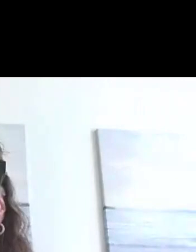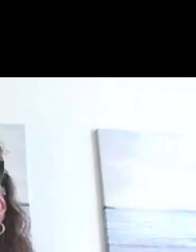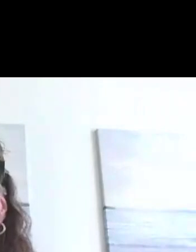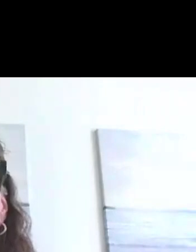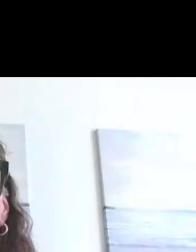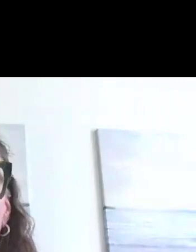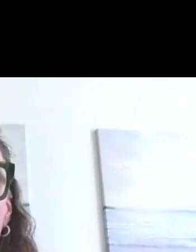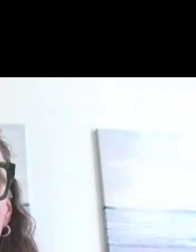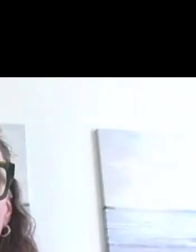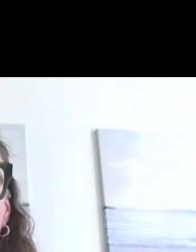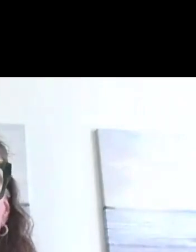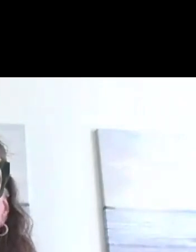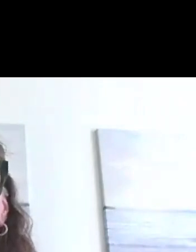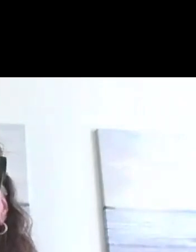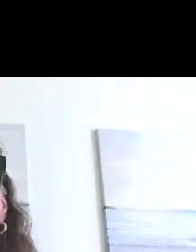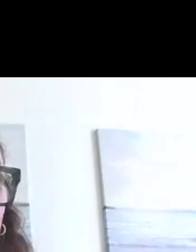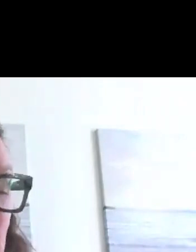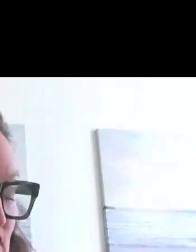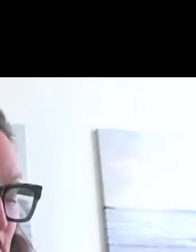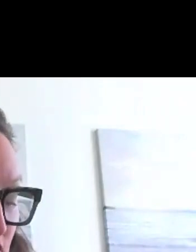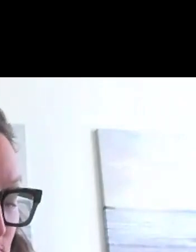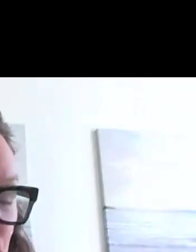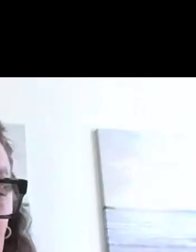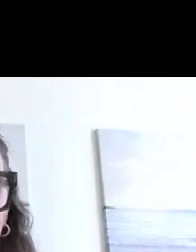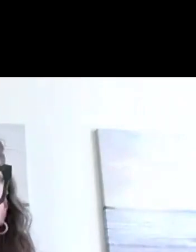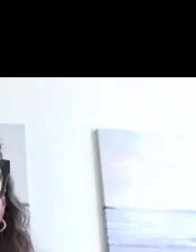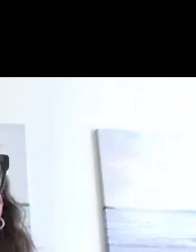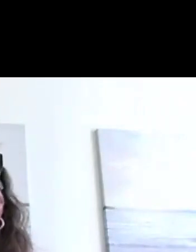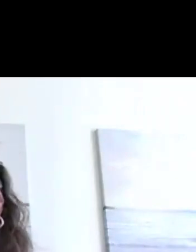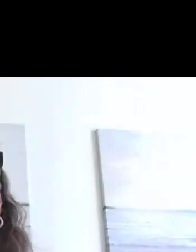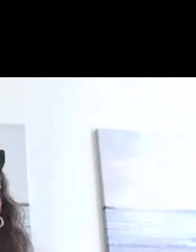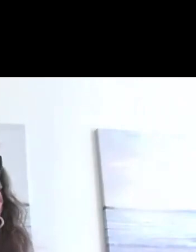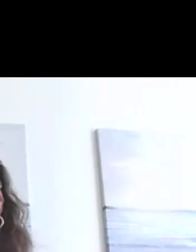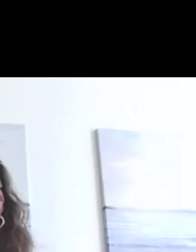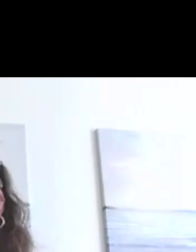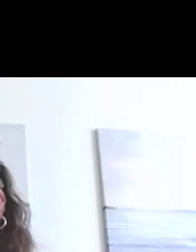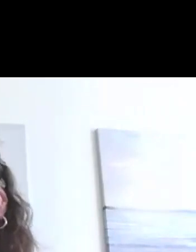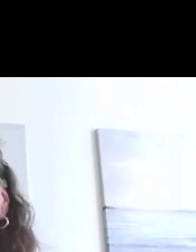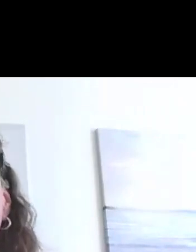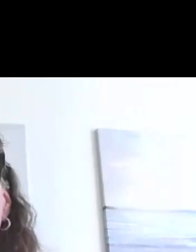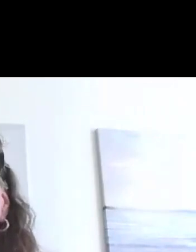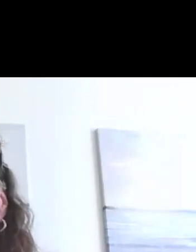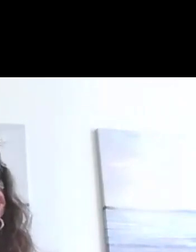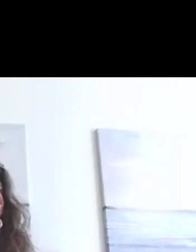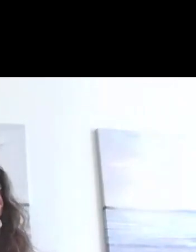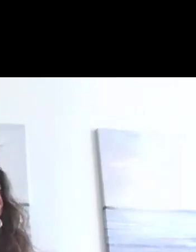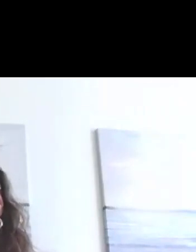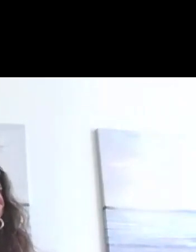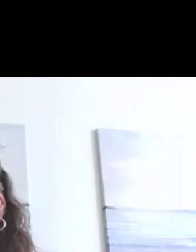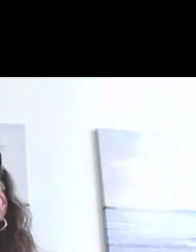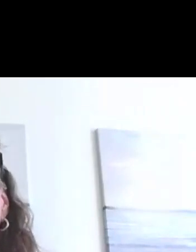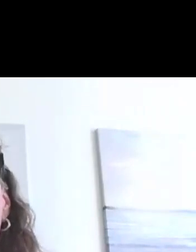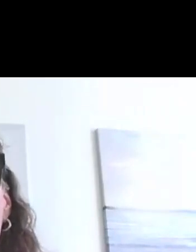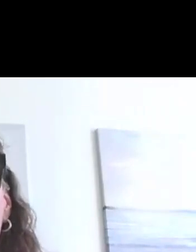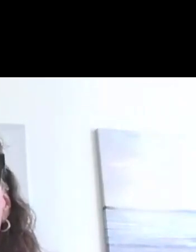his first State of the State, and 5 years later, we have delivered. The second thing I'm really excited about is the package of bills that